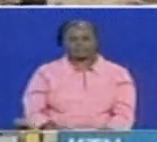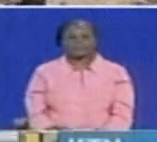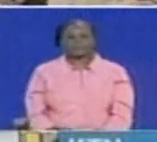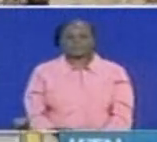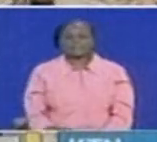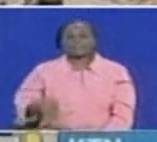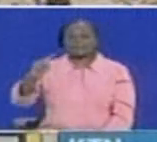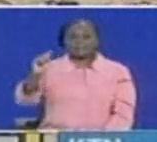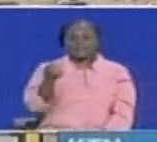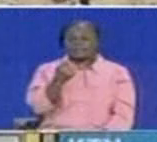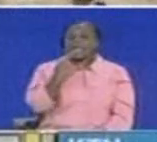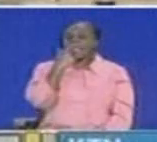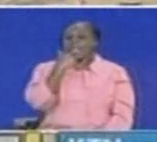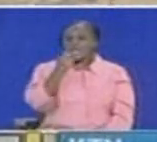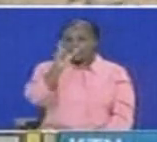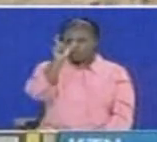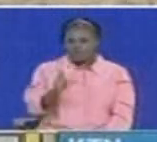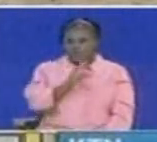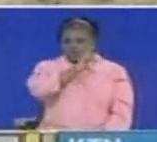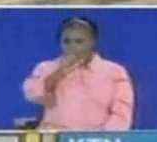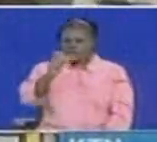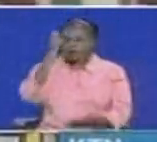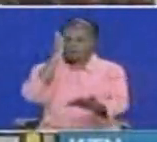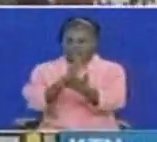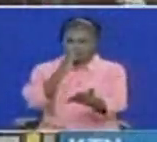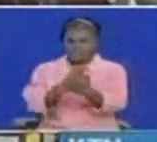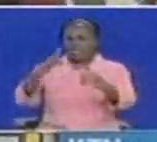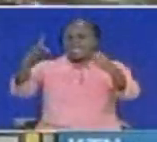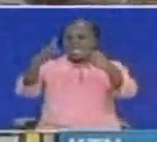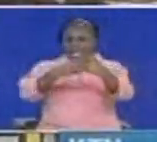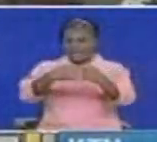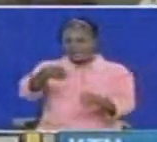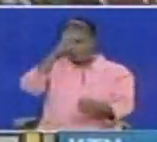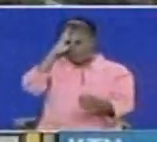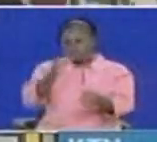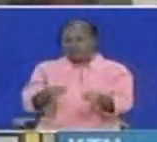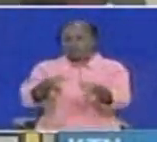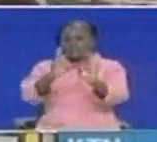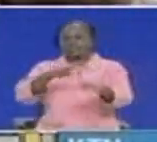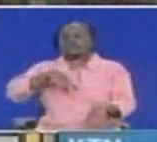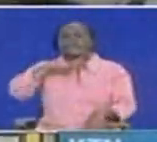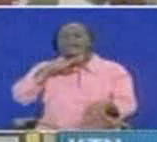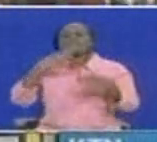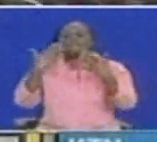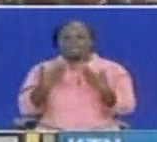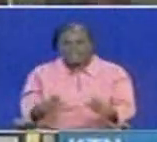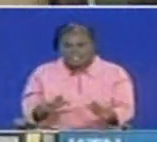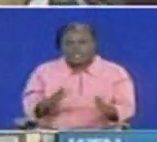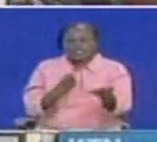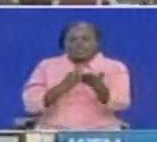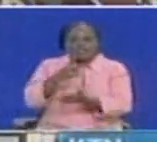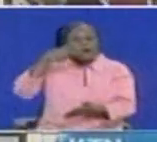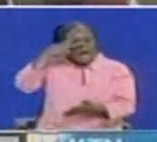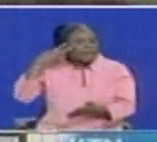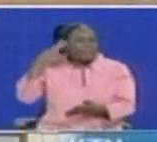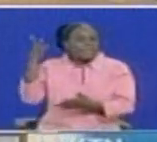The Kenya Red Cross Society says they have confirmed that 8 police officers died in the ambush by the Al-Shabaab at